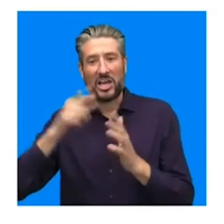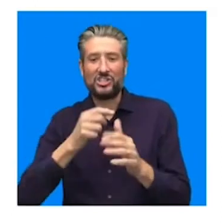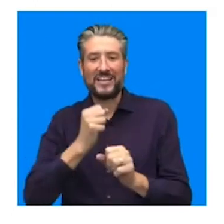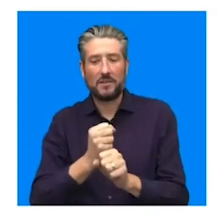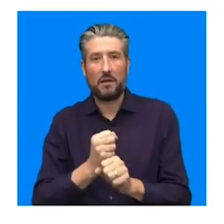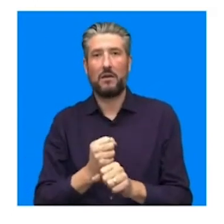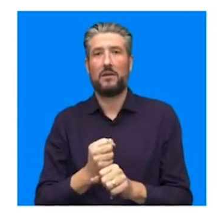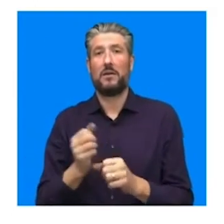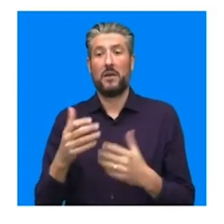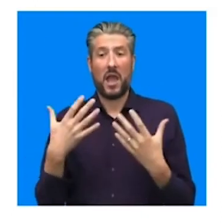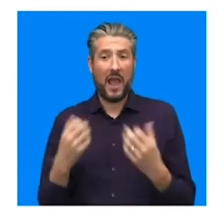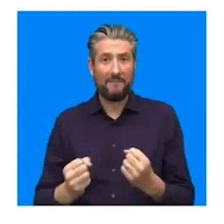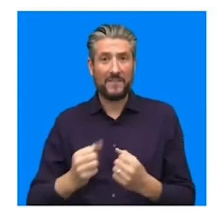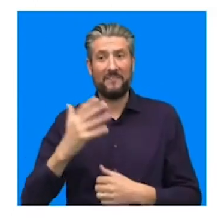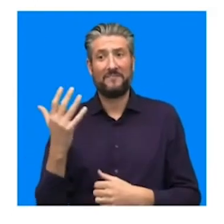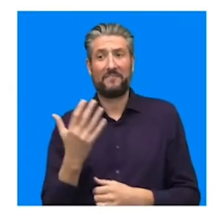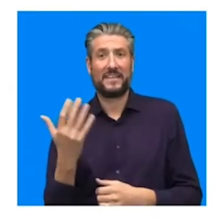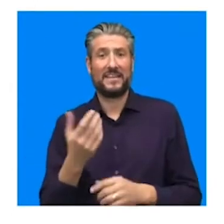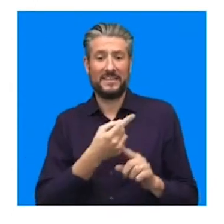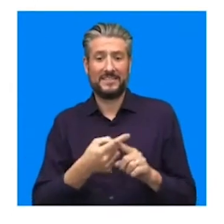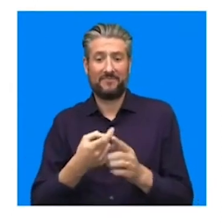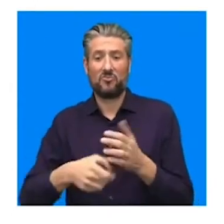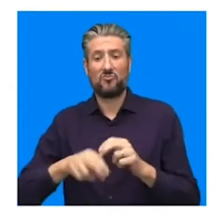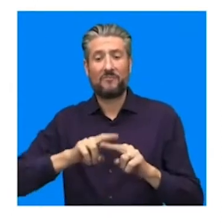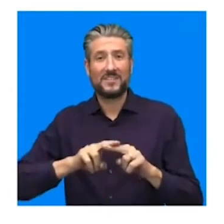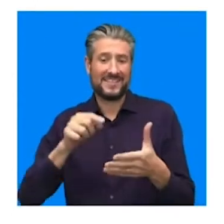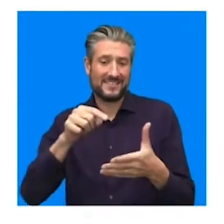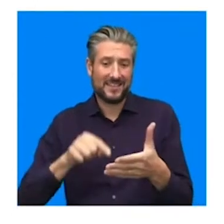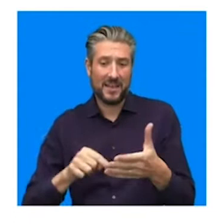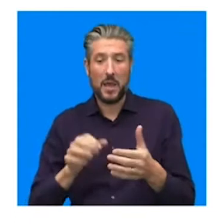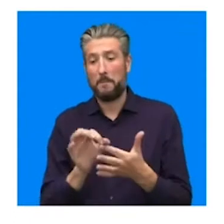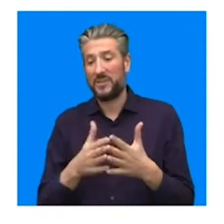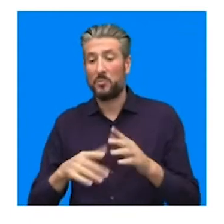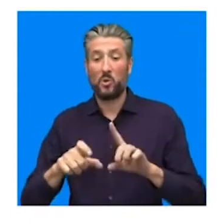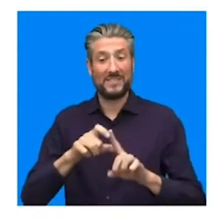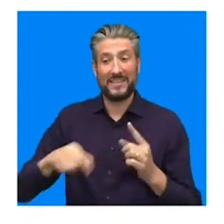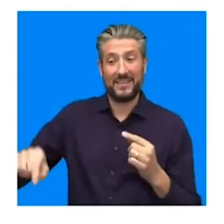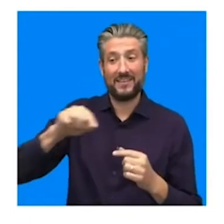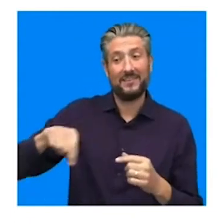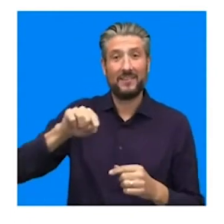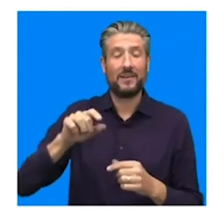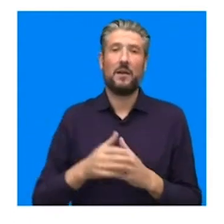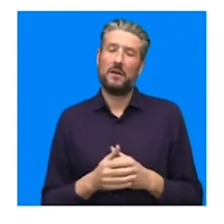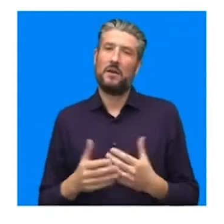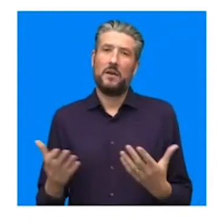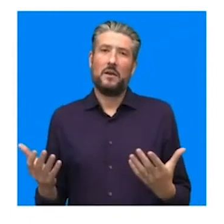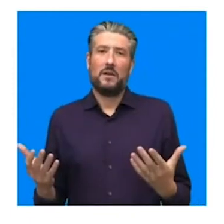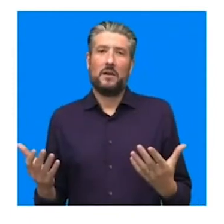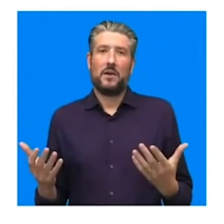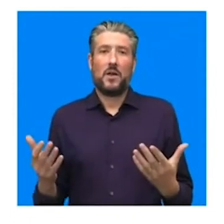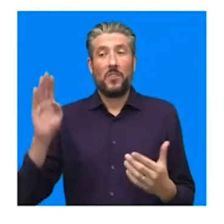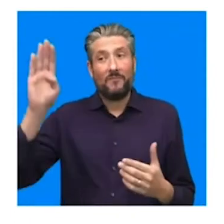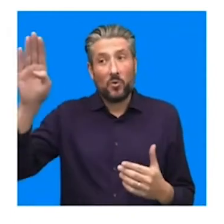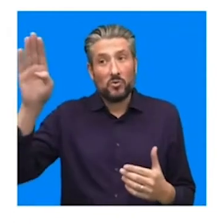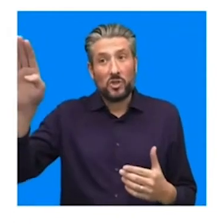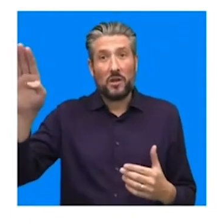15 references to persons with disabilities. So really, you can't have a future that doesn't